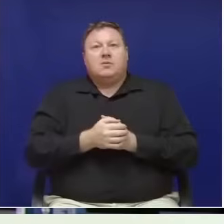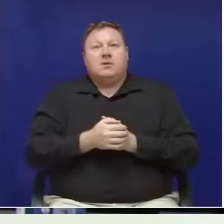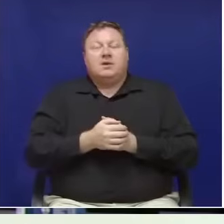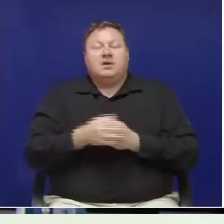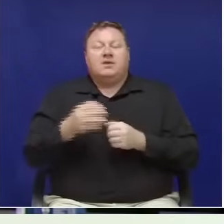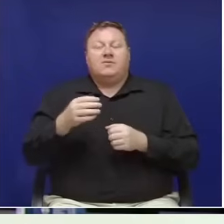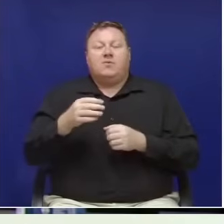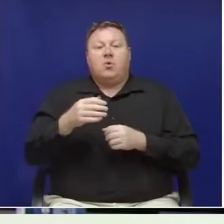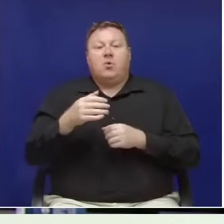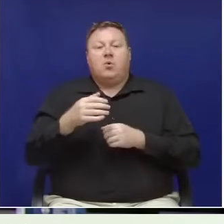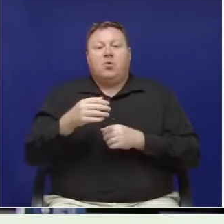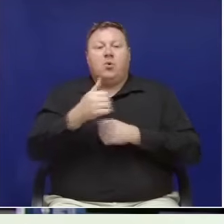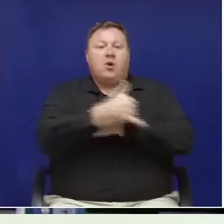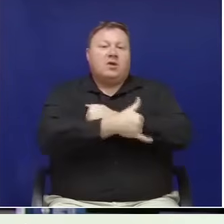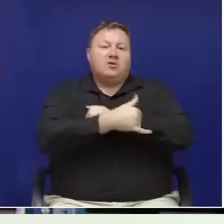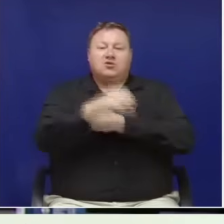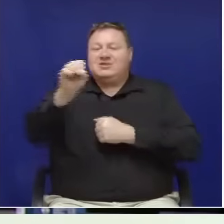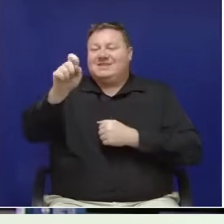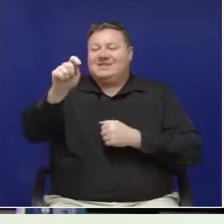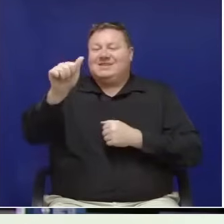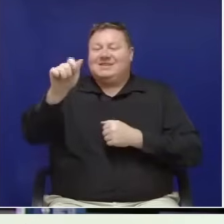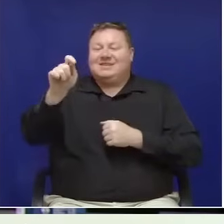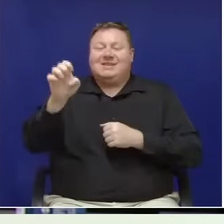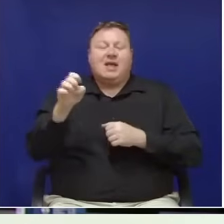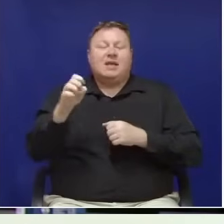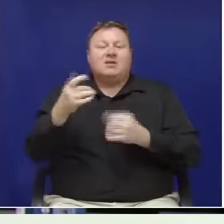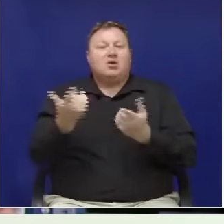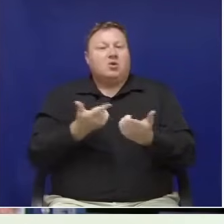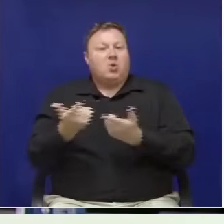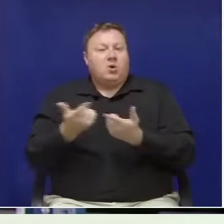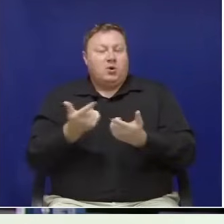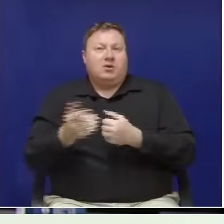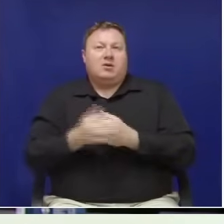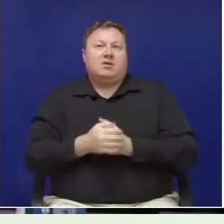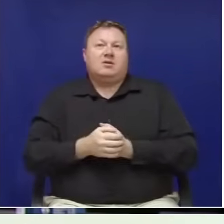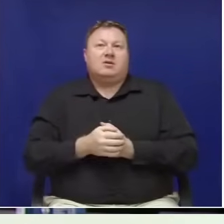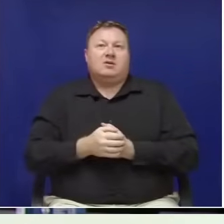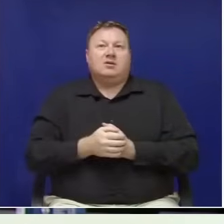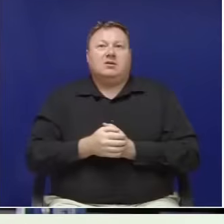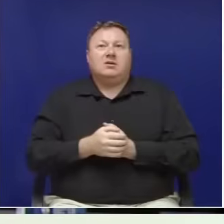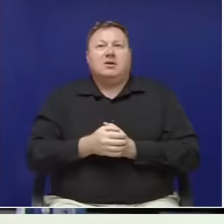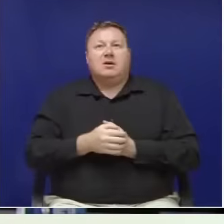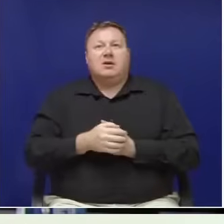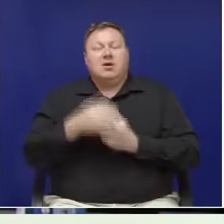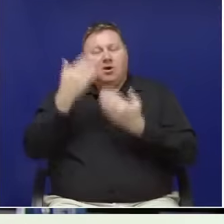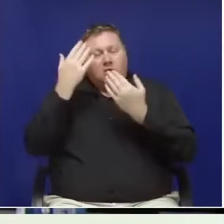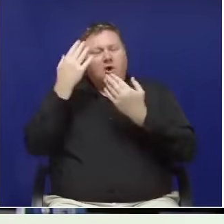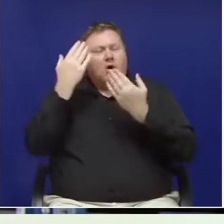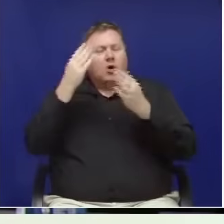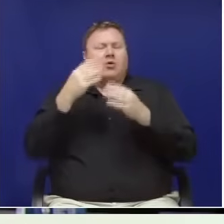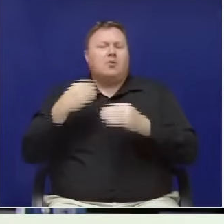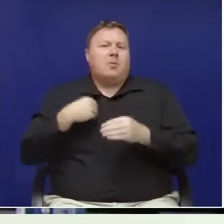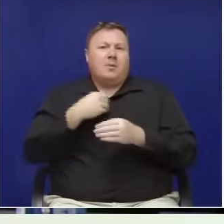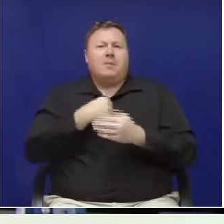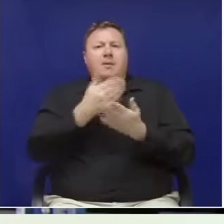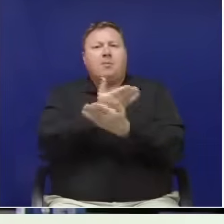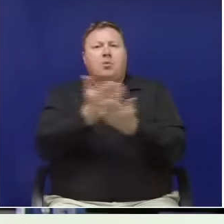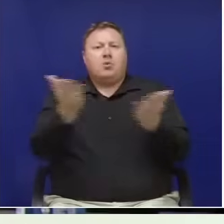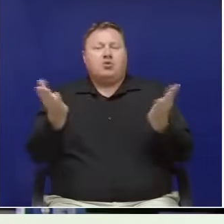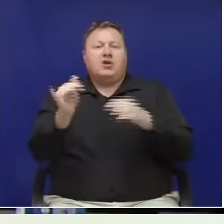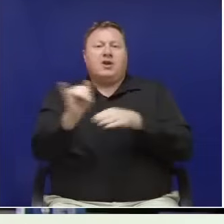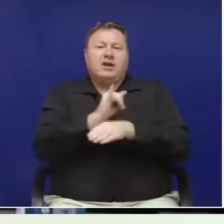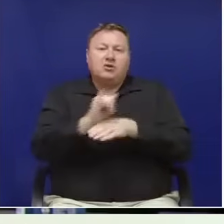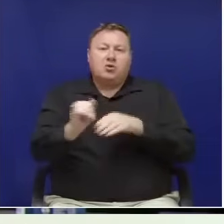attorneys and departments. So it depends what they've been placed. I think Honourable Member is speaking as well broadly on internship,